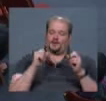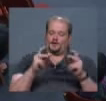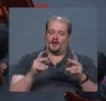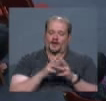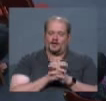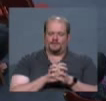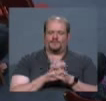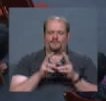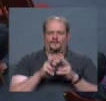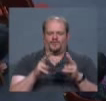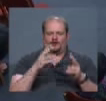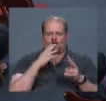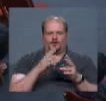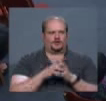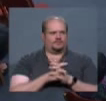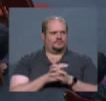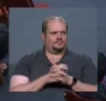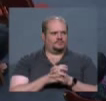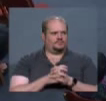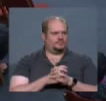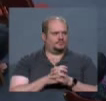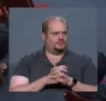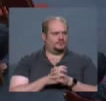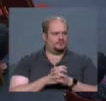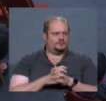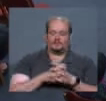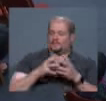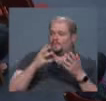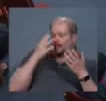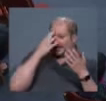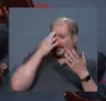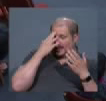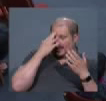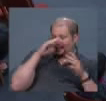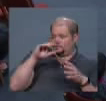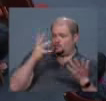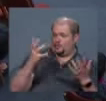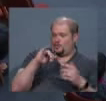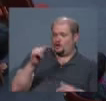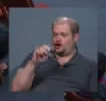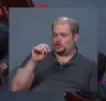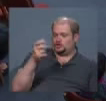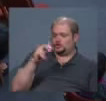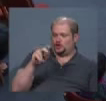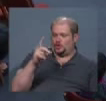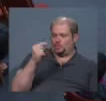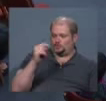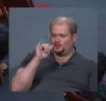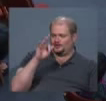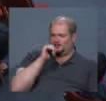Okay, very good. What Joan might do if I didn't show up. That's true, yeah. You don't want to know the